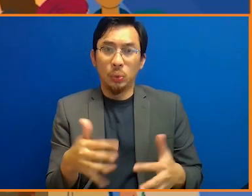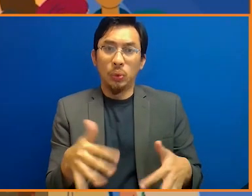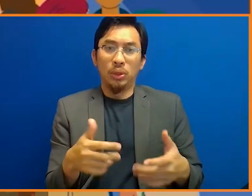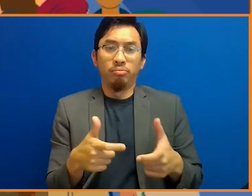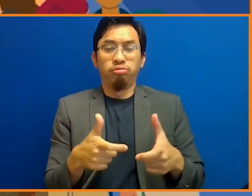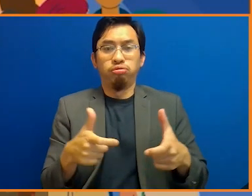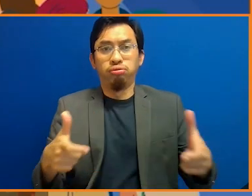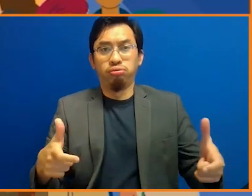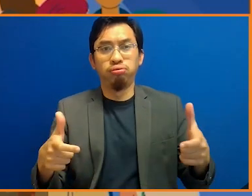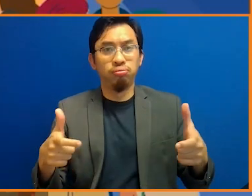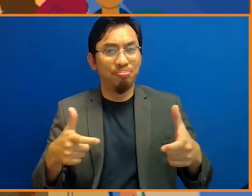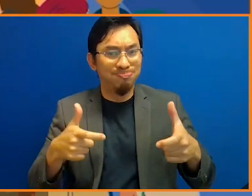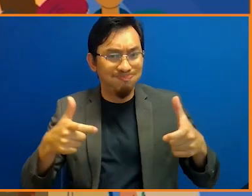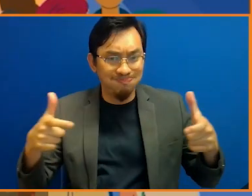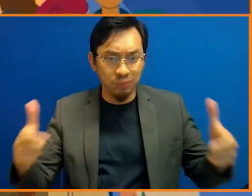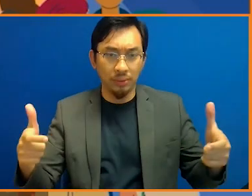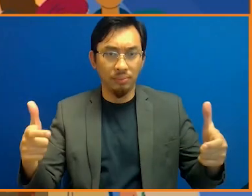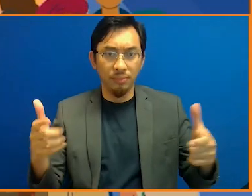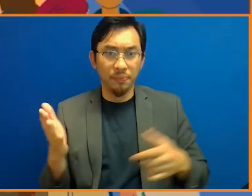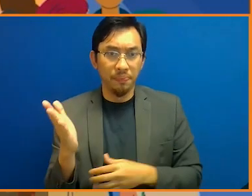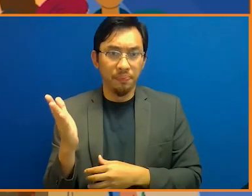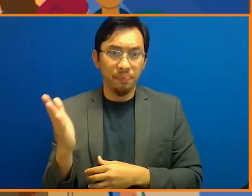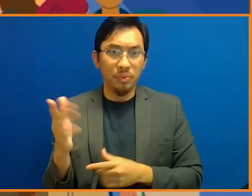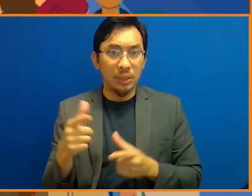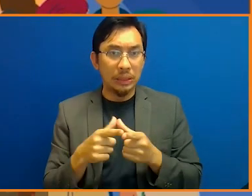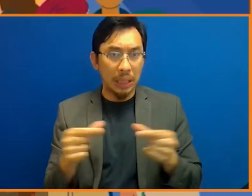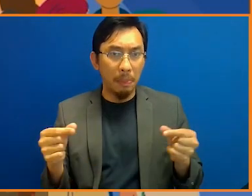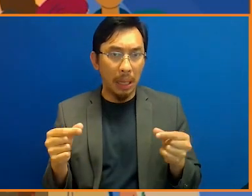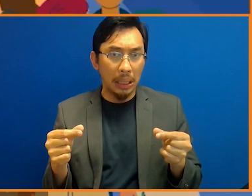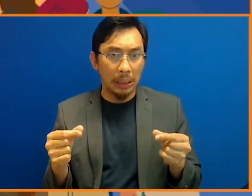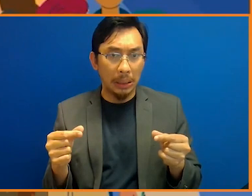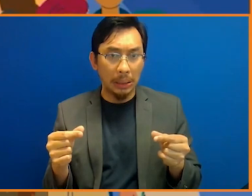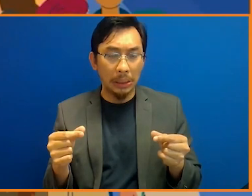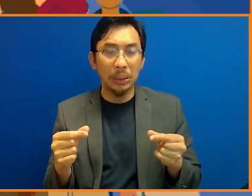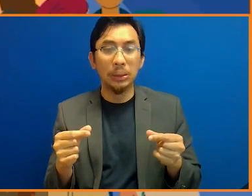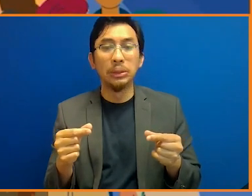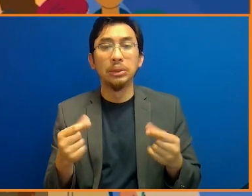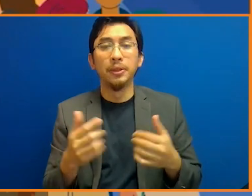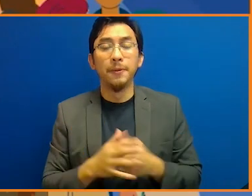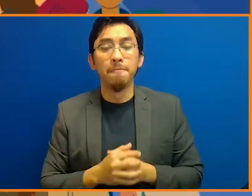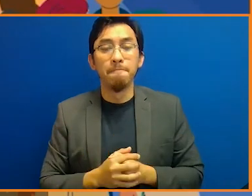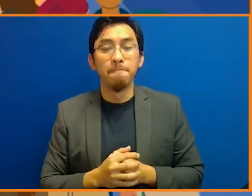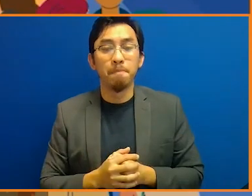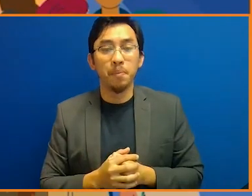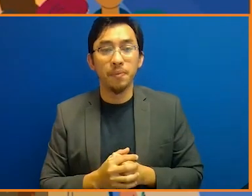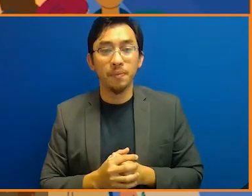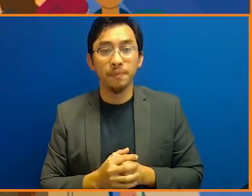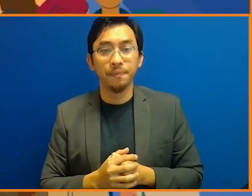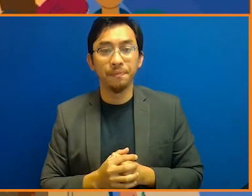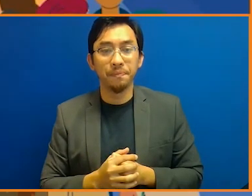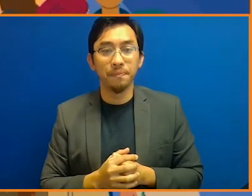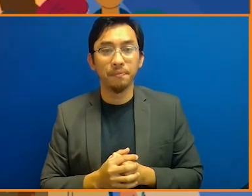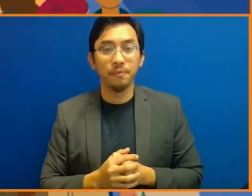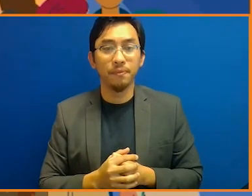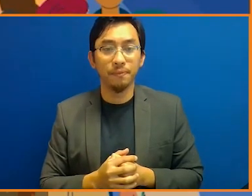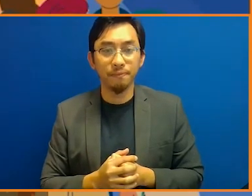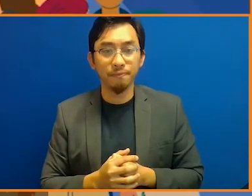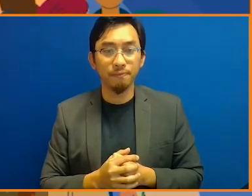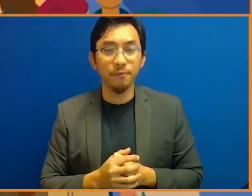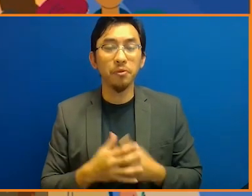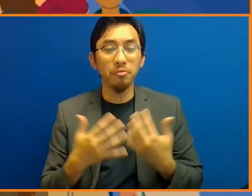that such large magnitude in Japan. So, and also we didn't